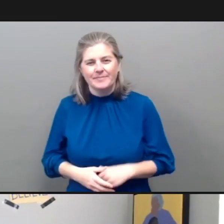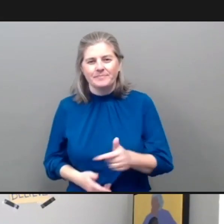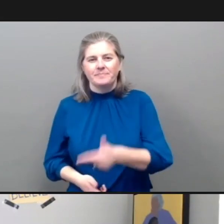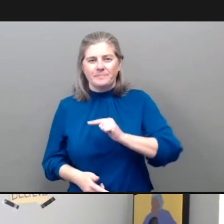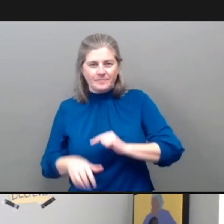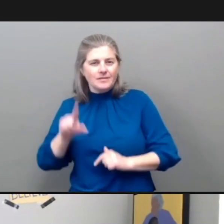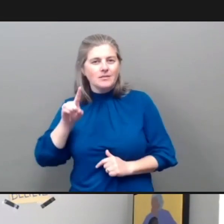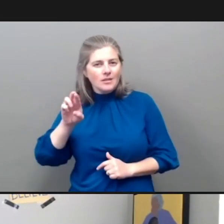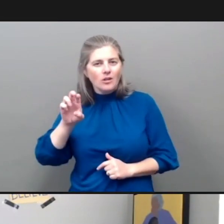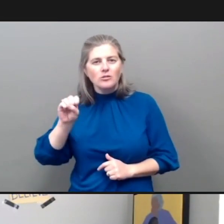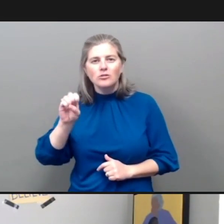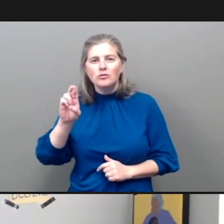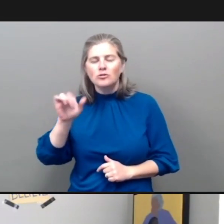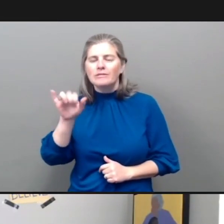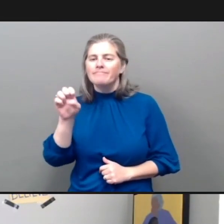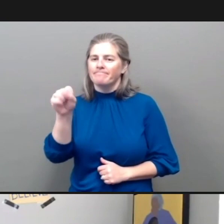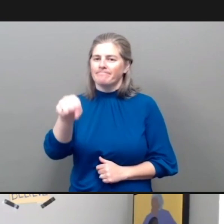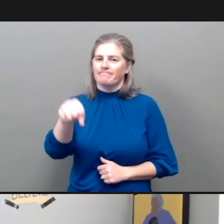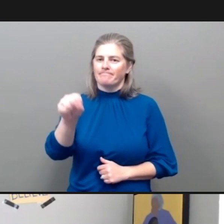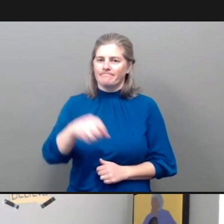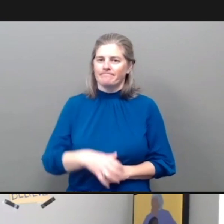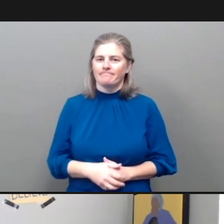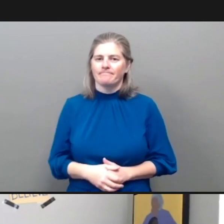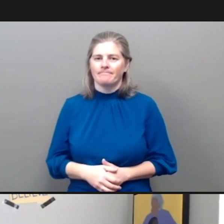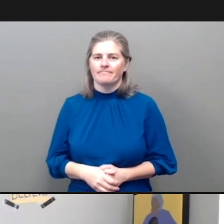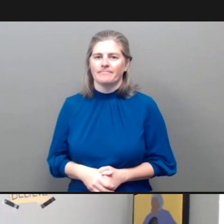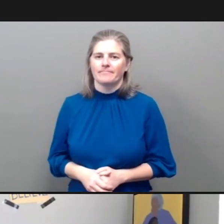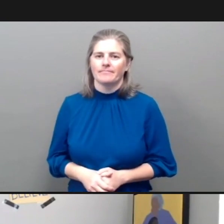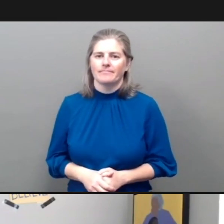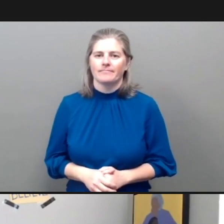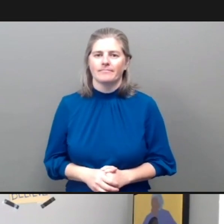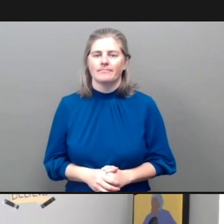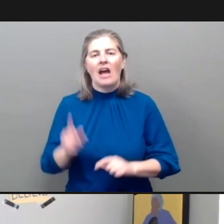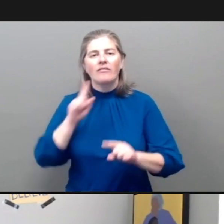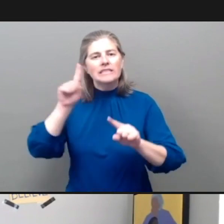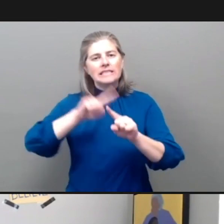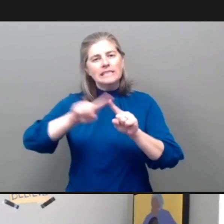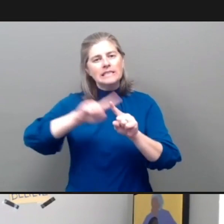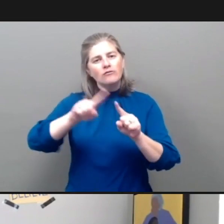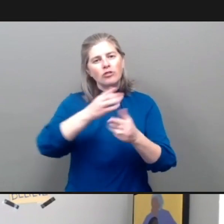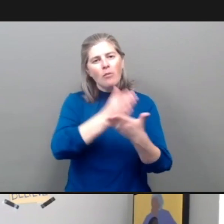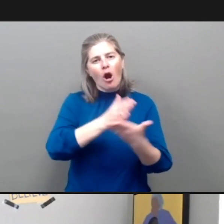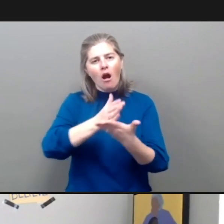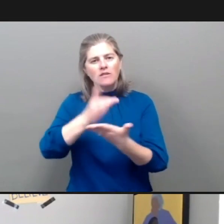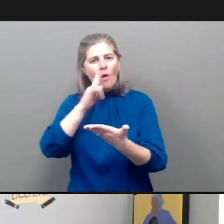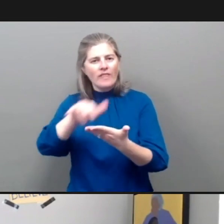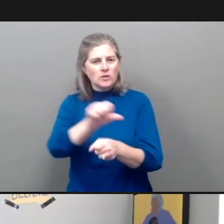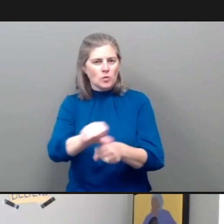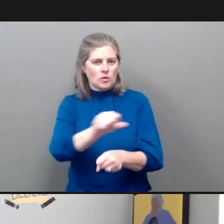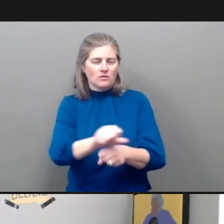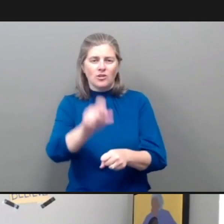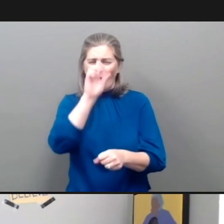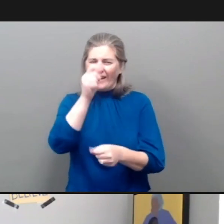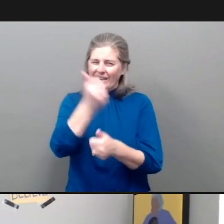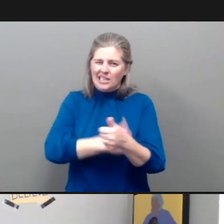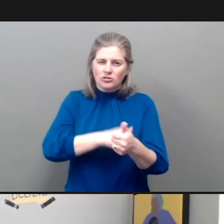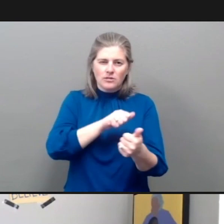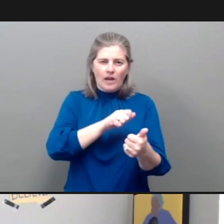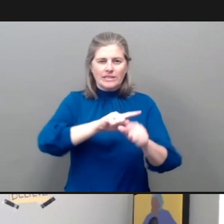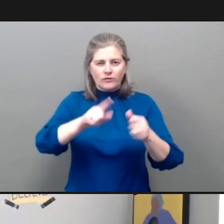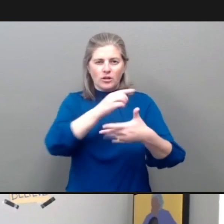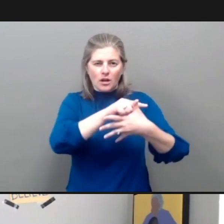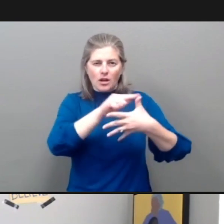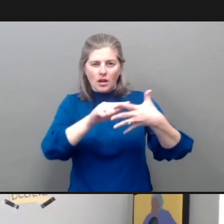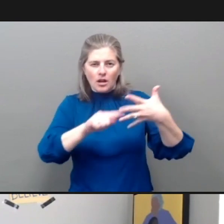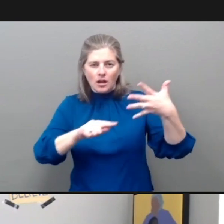Yeah, I think also there are different phases to this effort, to every effort. There's a phases to the